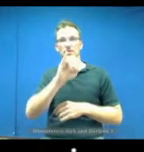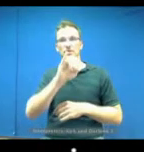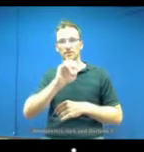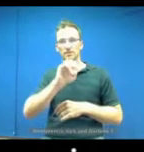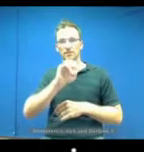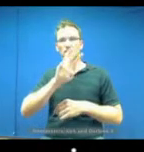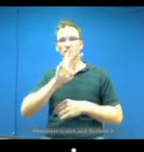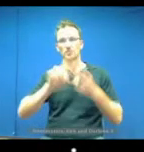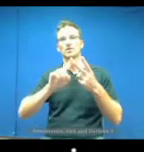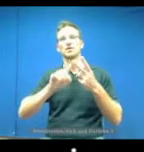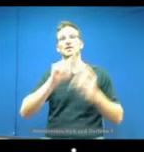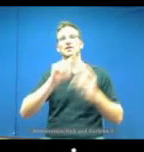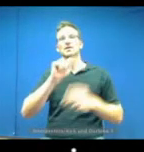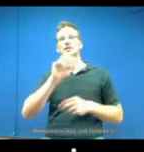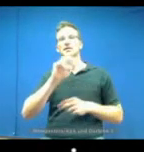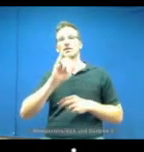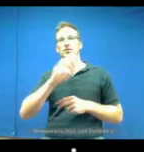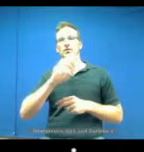Anna Witter-Merrithew,